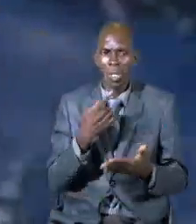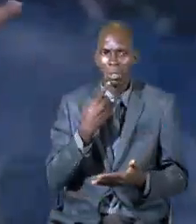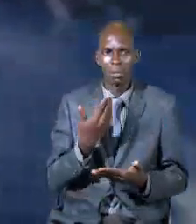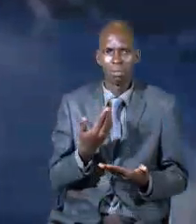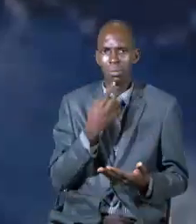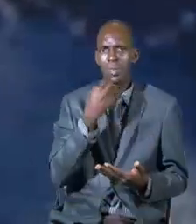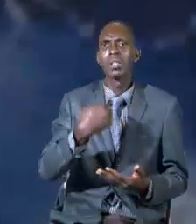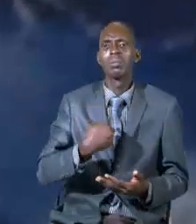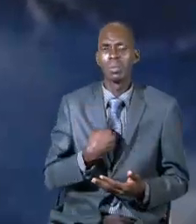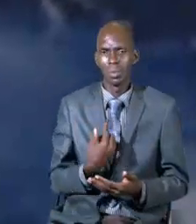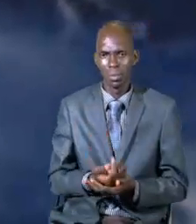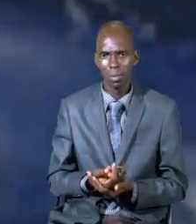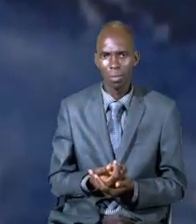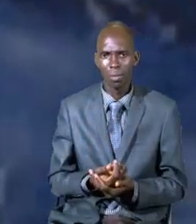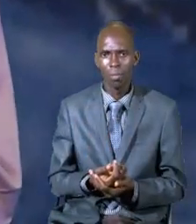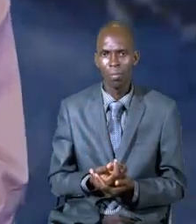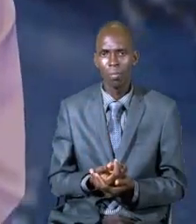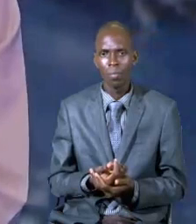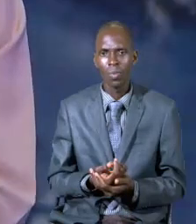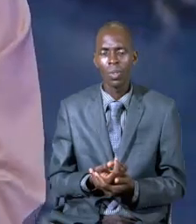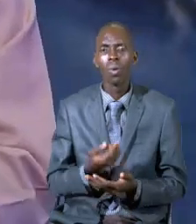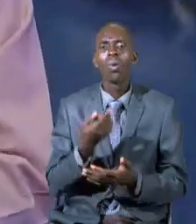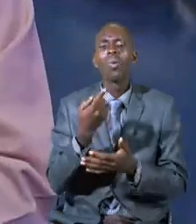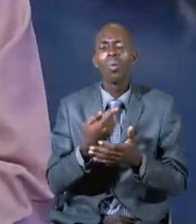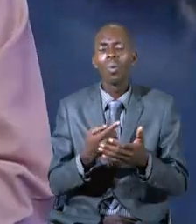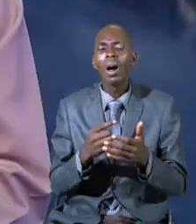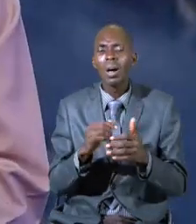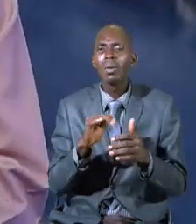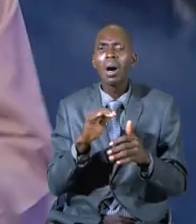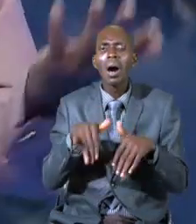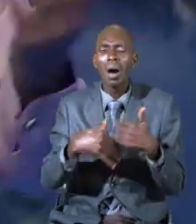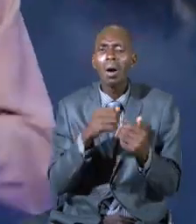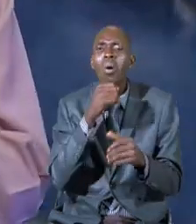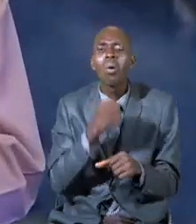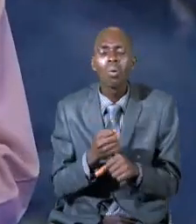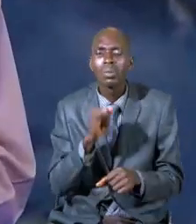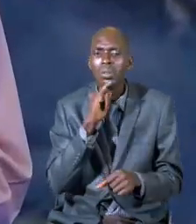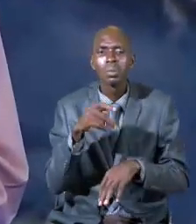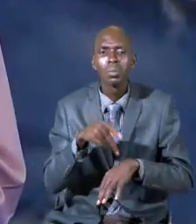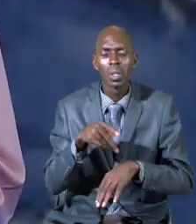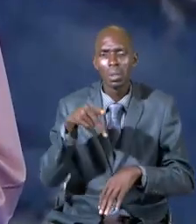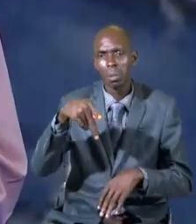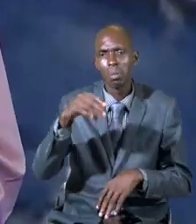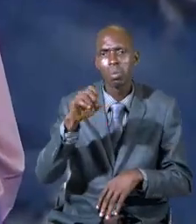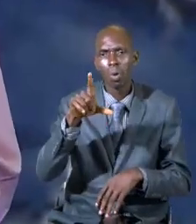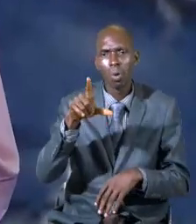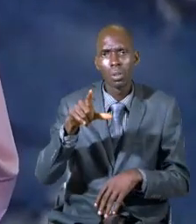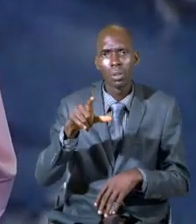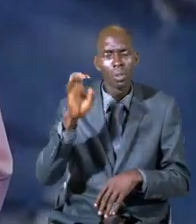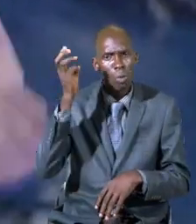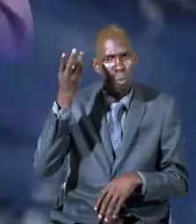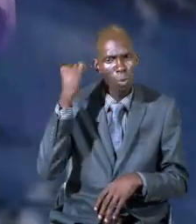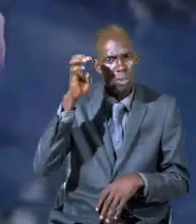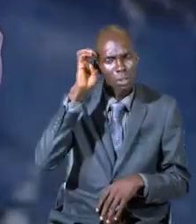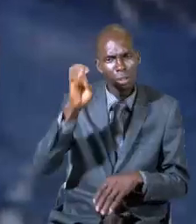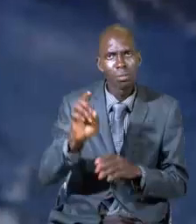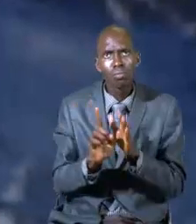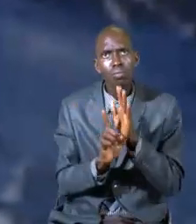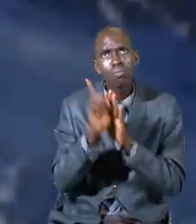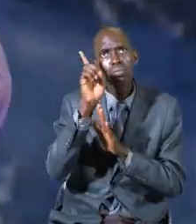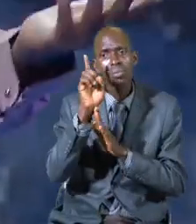what did Paul look like? Short? What did Paul look like? Strong?